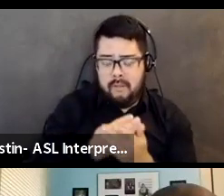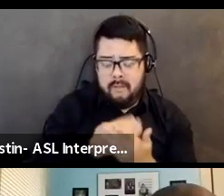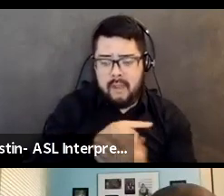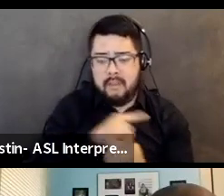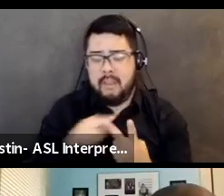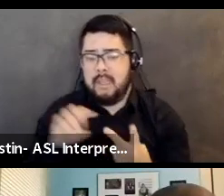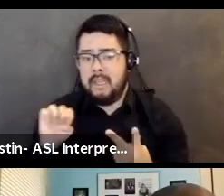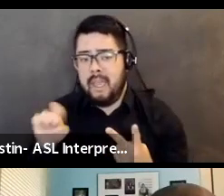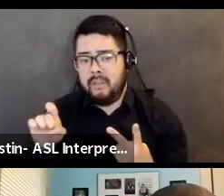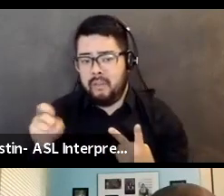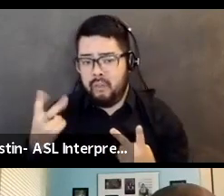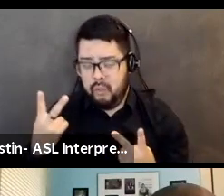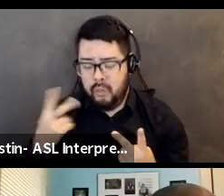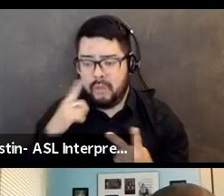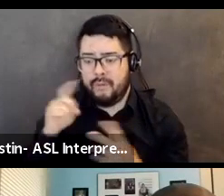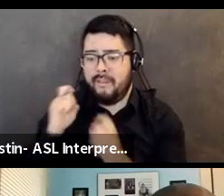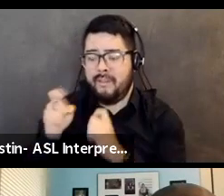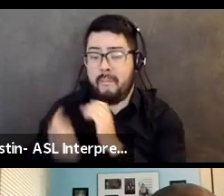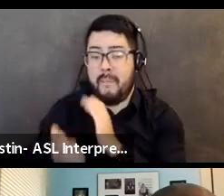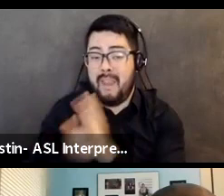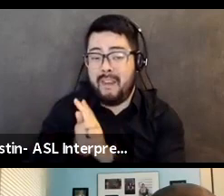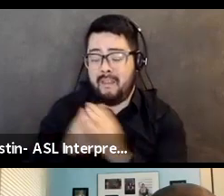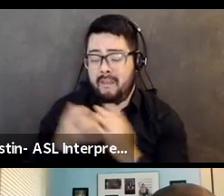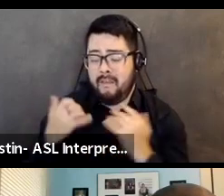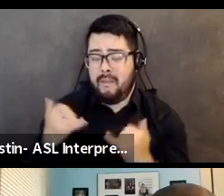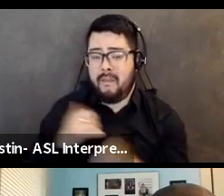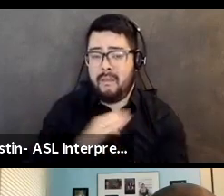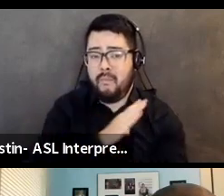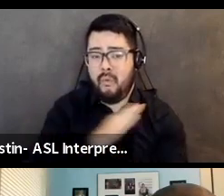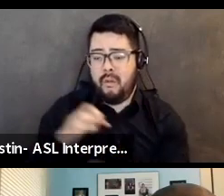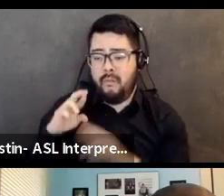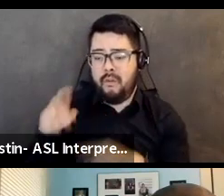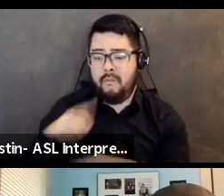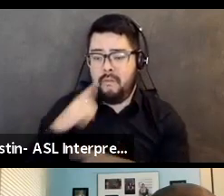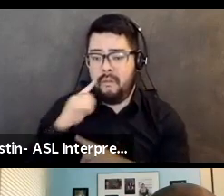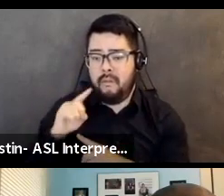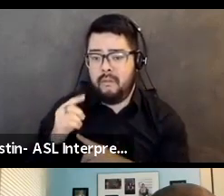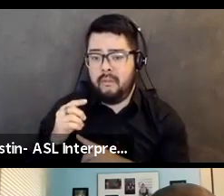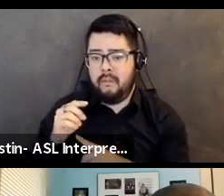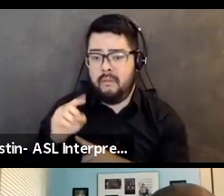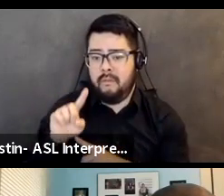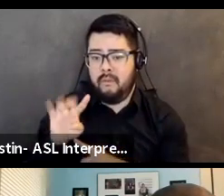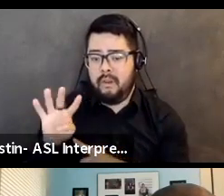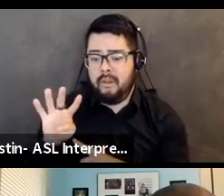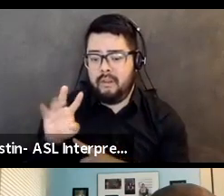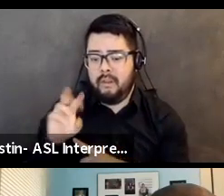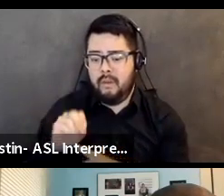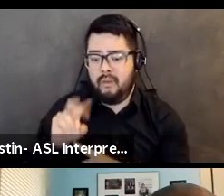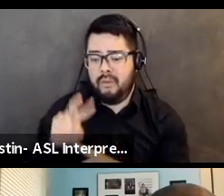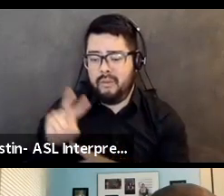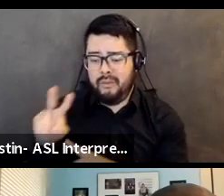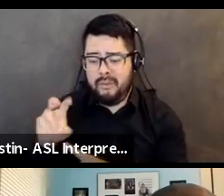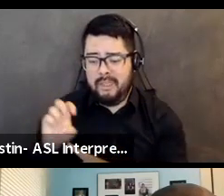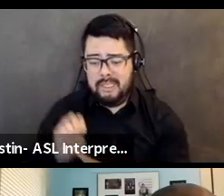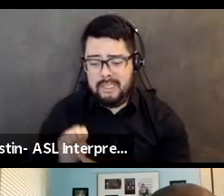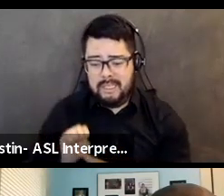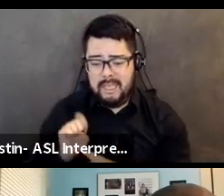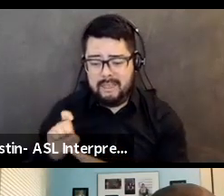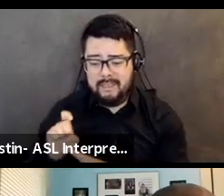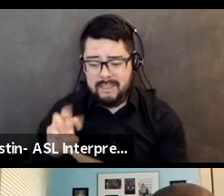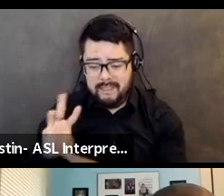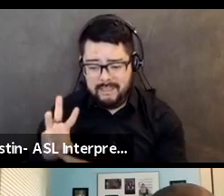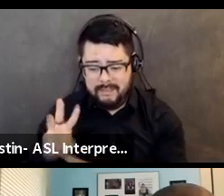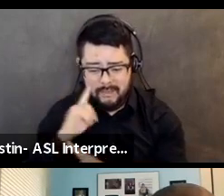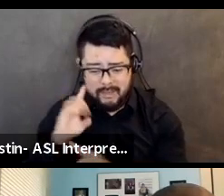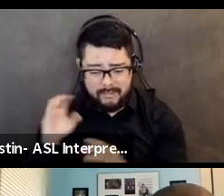amend the current board report 140226 ex-6 to approve the holiday waiver